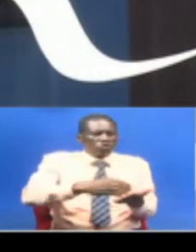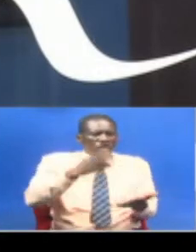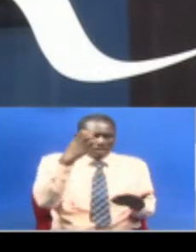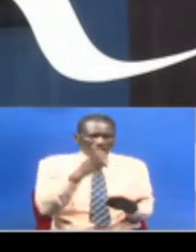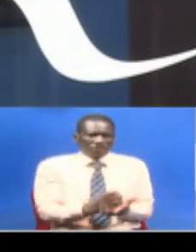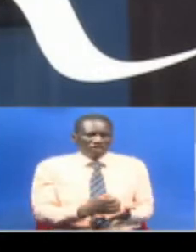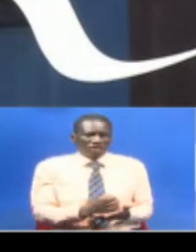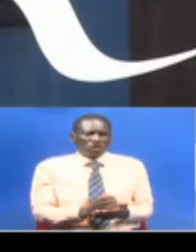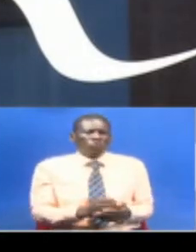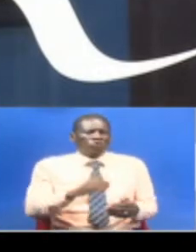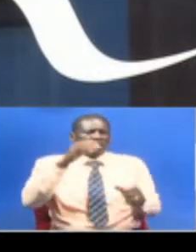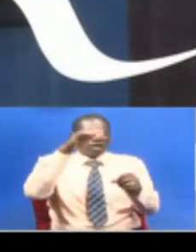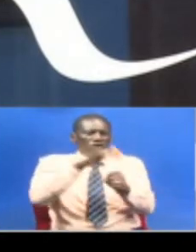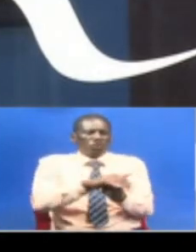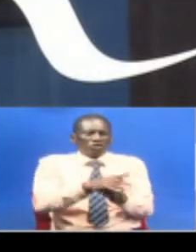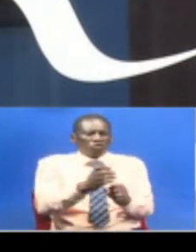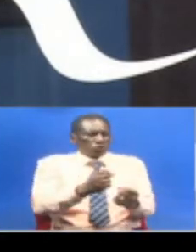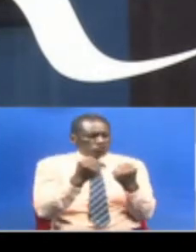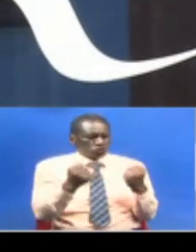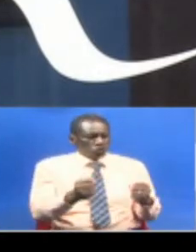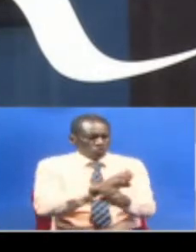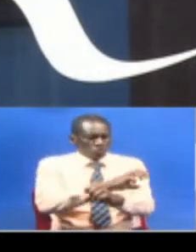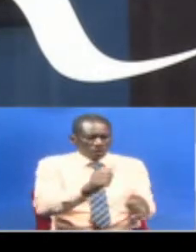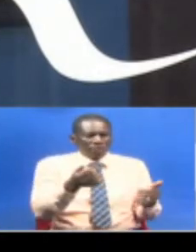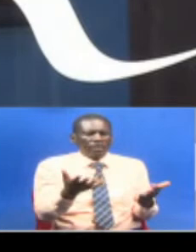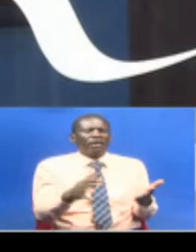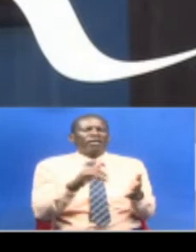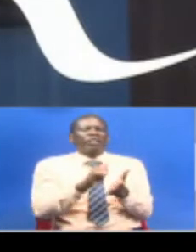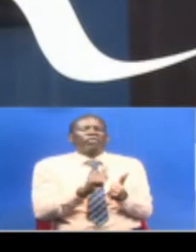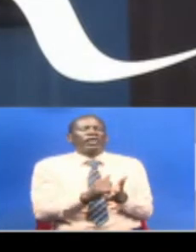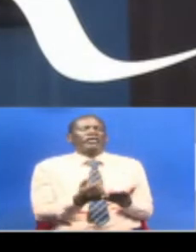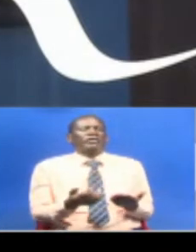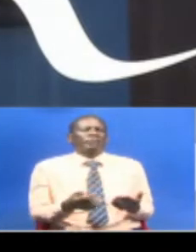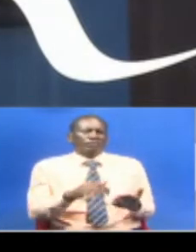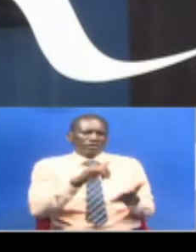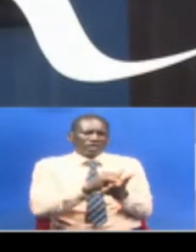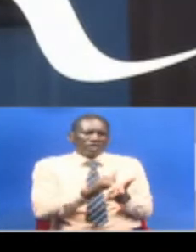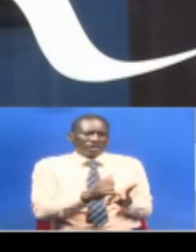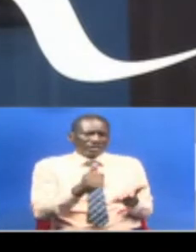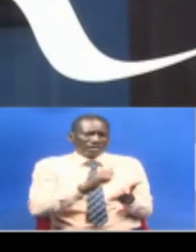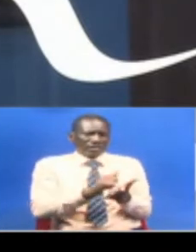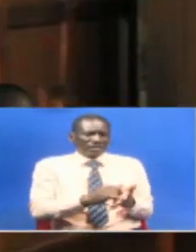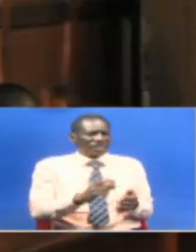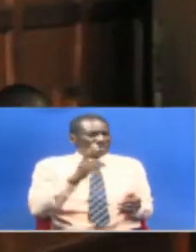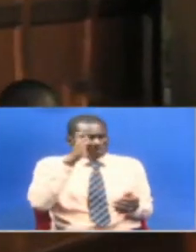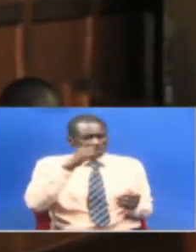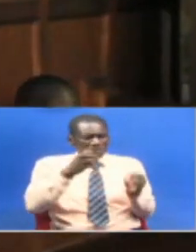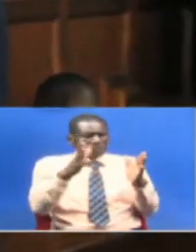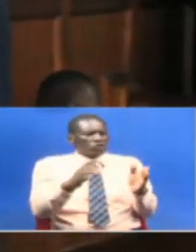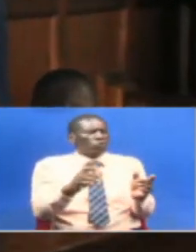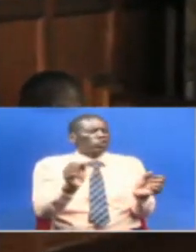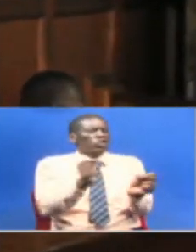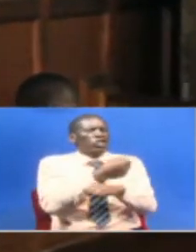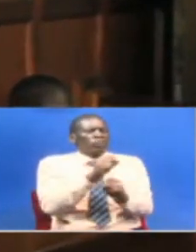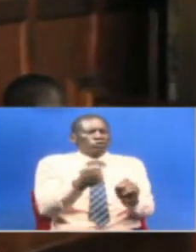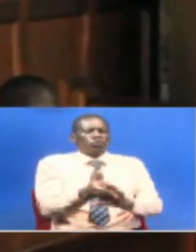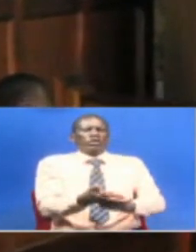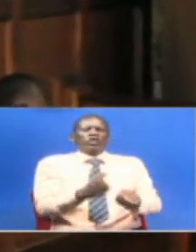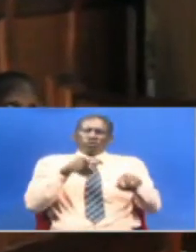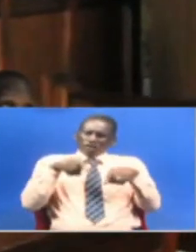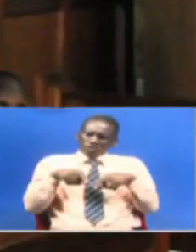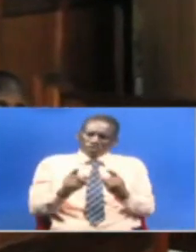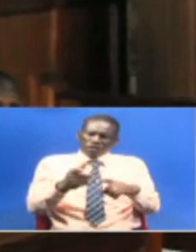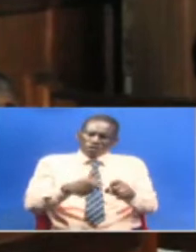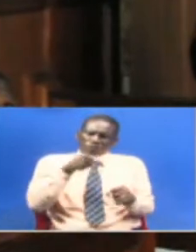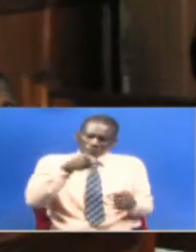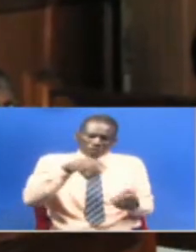was overwhelming. It was so strong that the accused person could not have extricated themselves out of